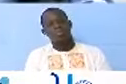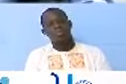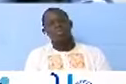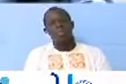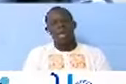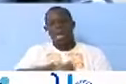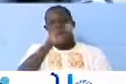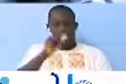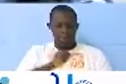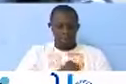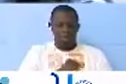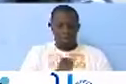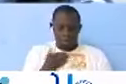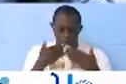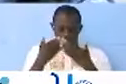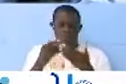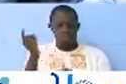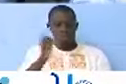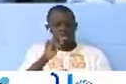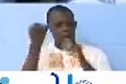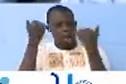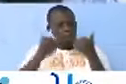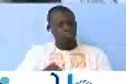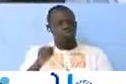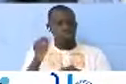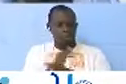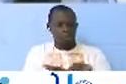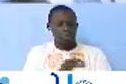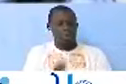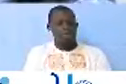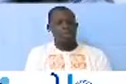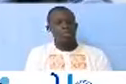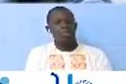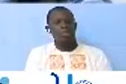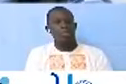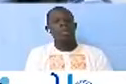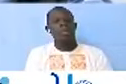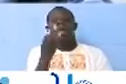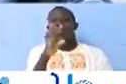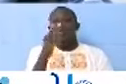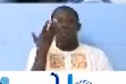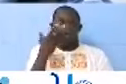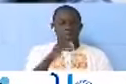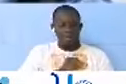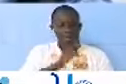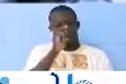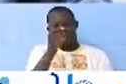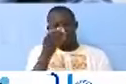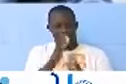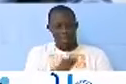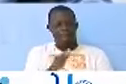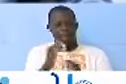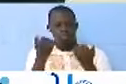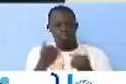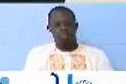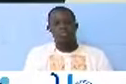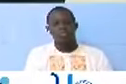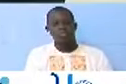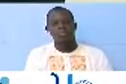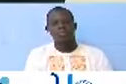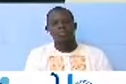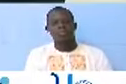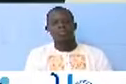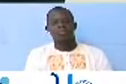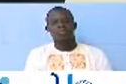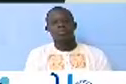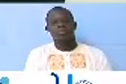and he told me that that was what happened. Because even when he died, what happened, please, Mr. Sanneh? He